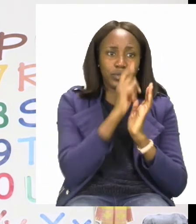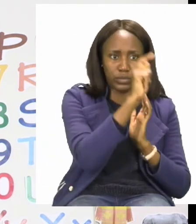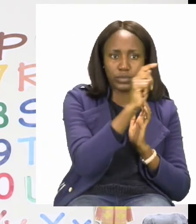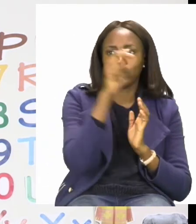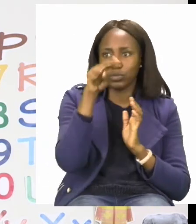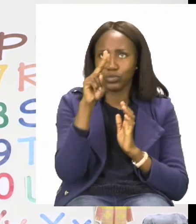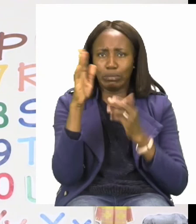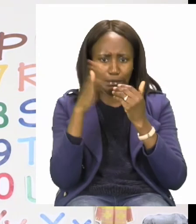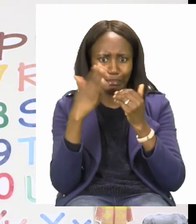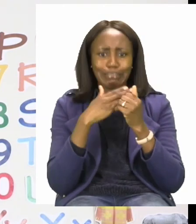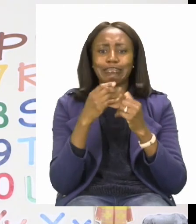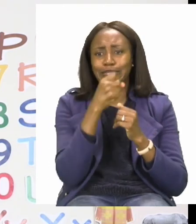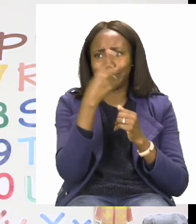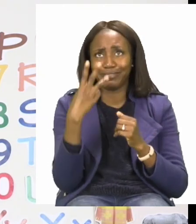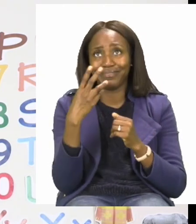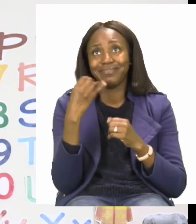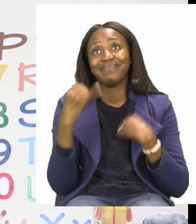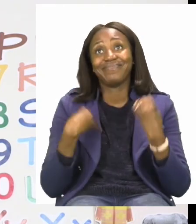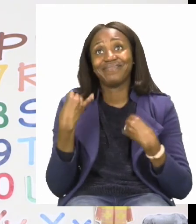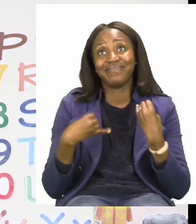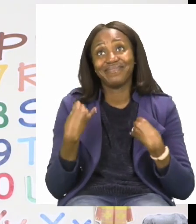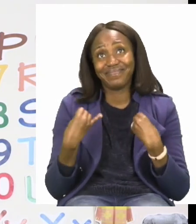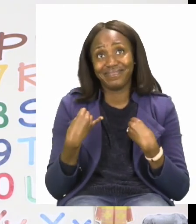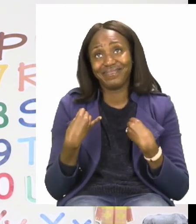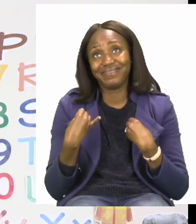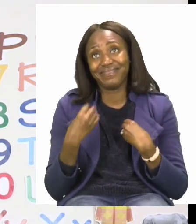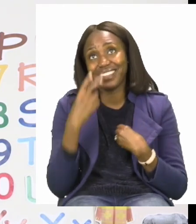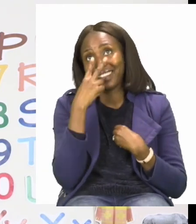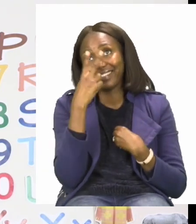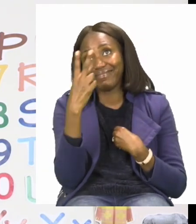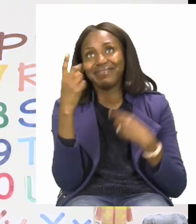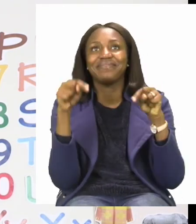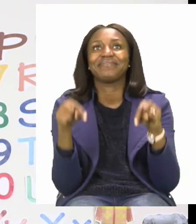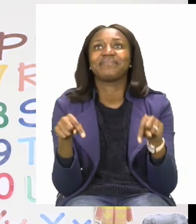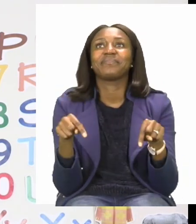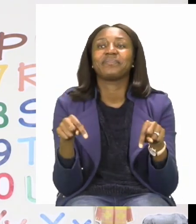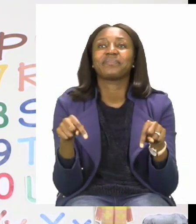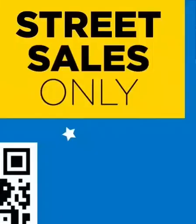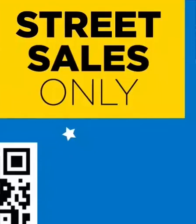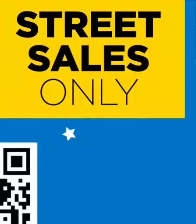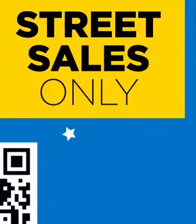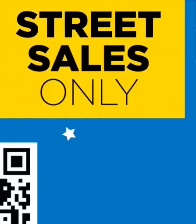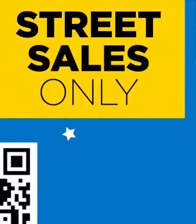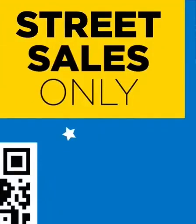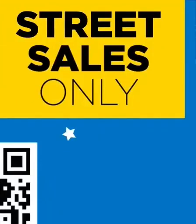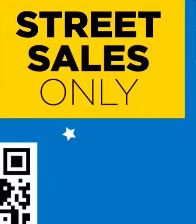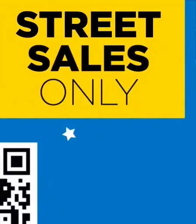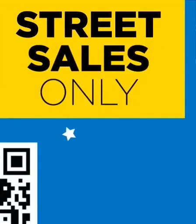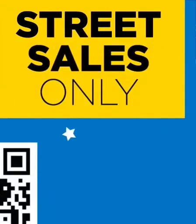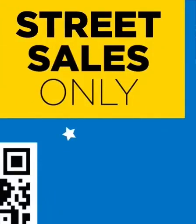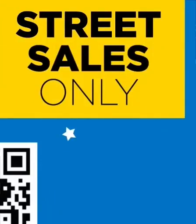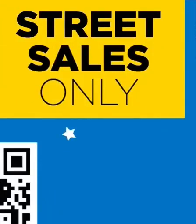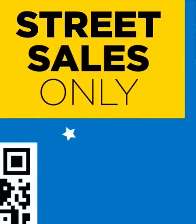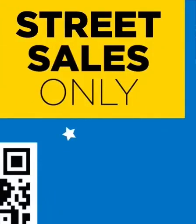work quicker. Have fun with the computations, and I'll see you soon after the advert break. Follow us on MyZone